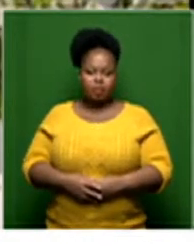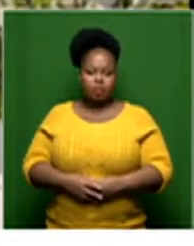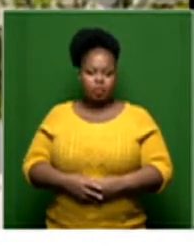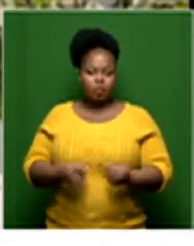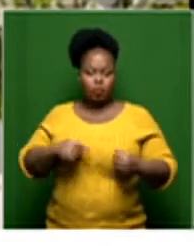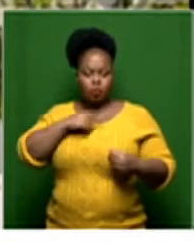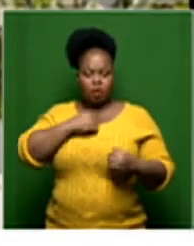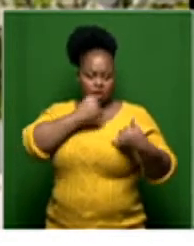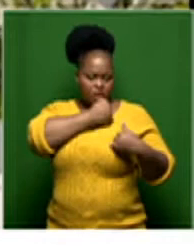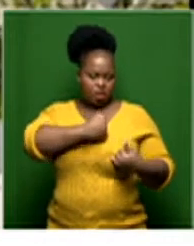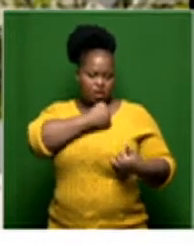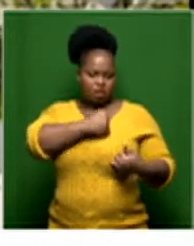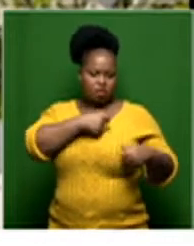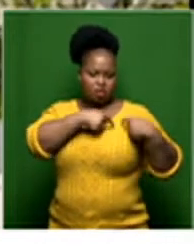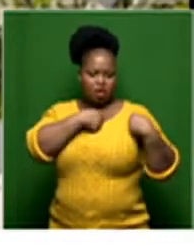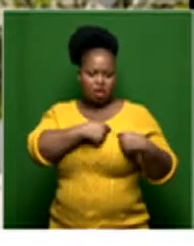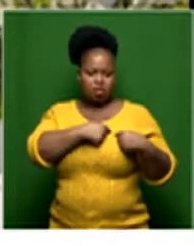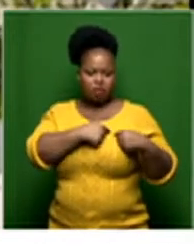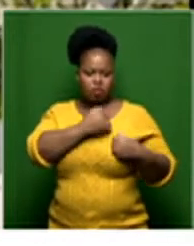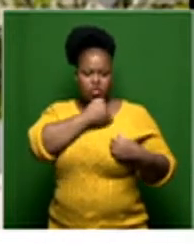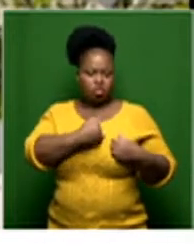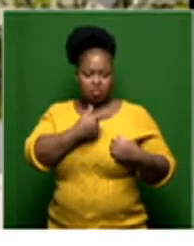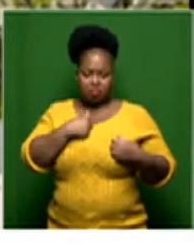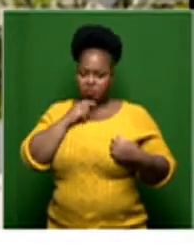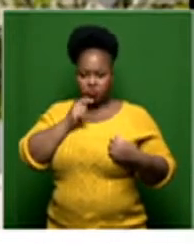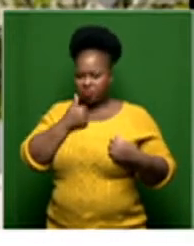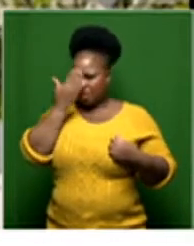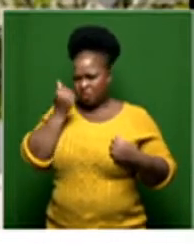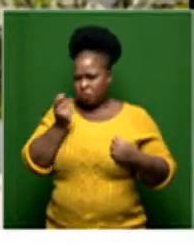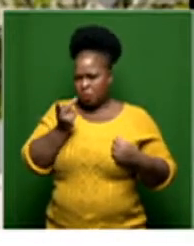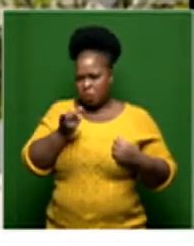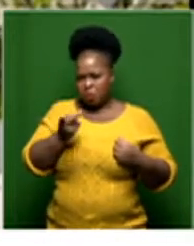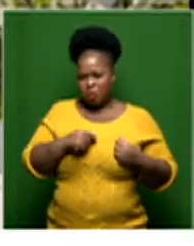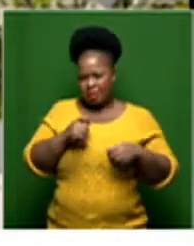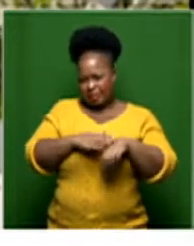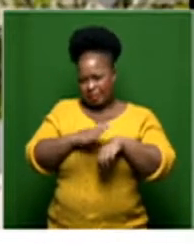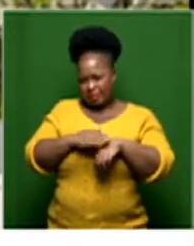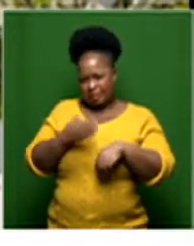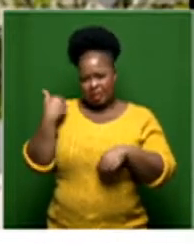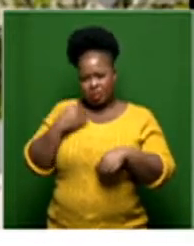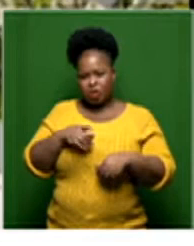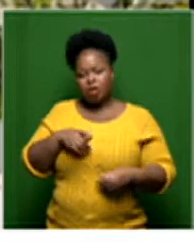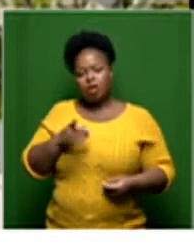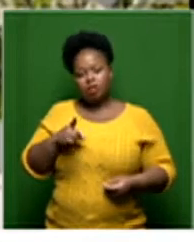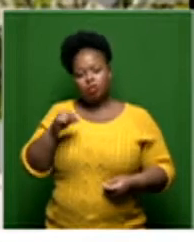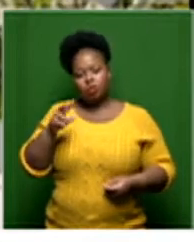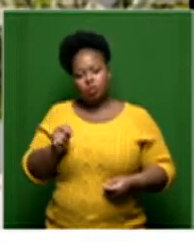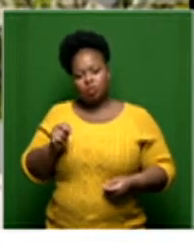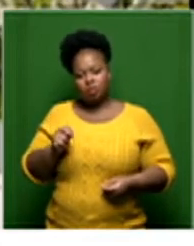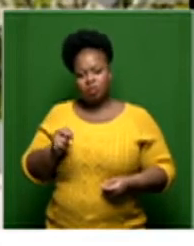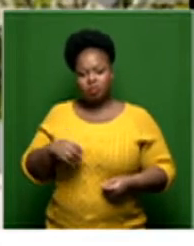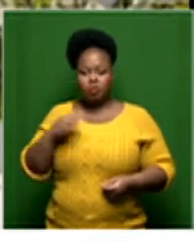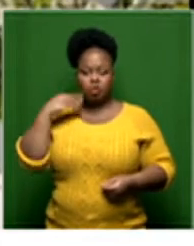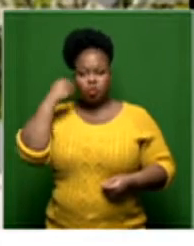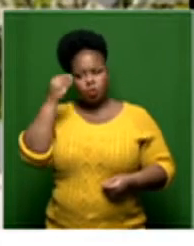heart surgery, which was, I didn't really know them well at that time. Dawn was quite a lot